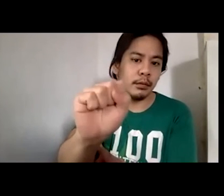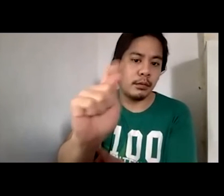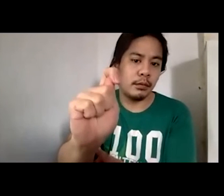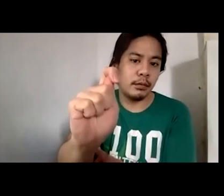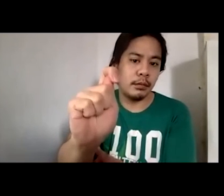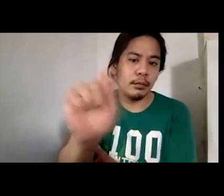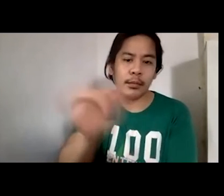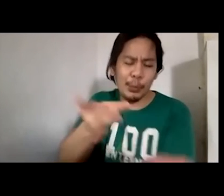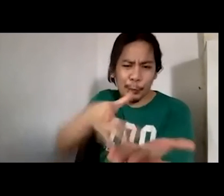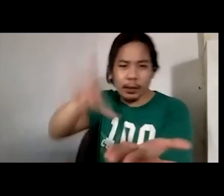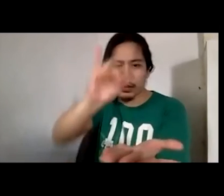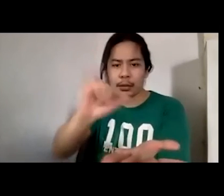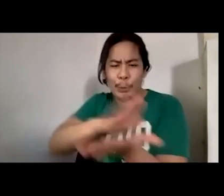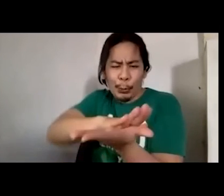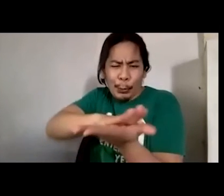which is